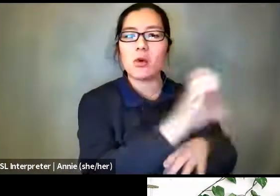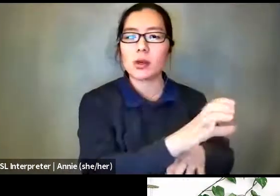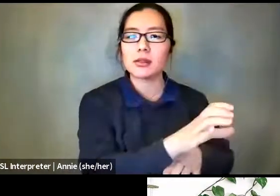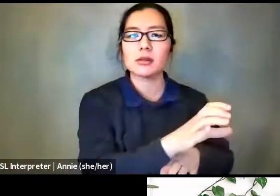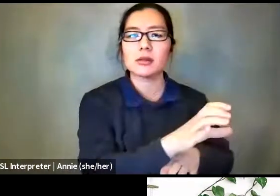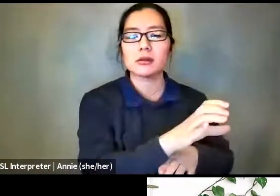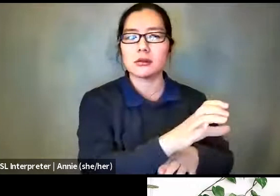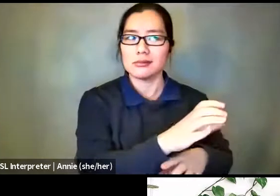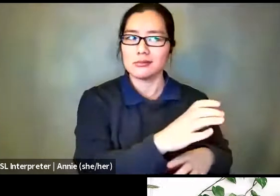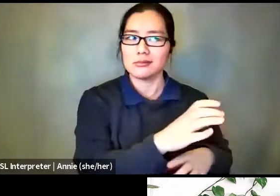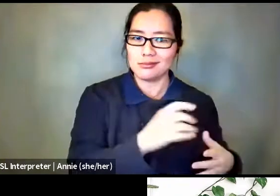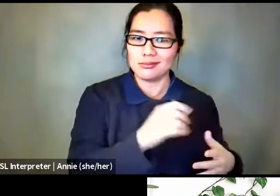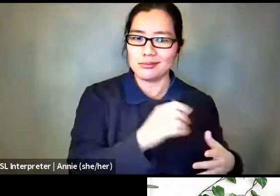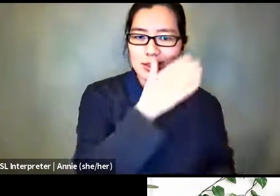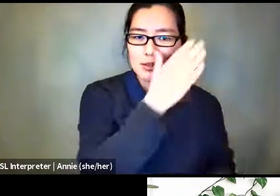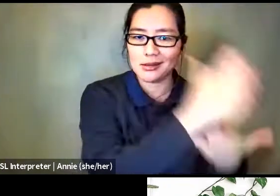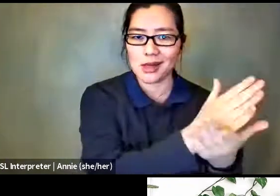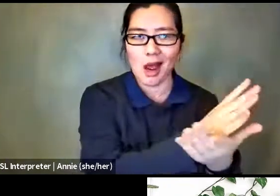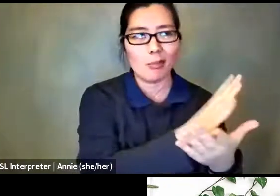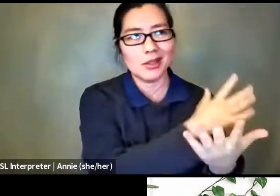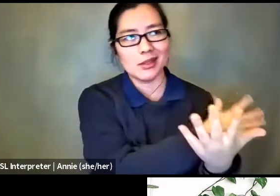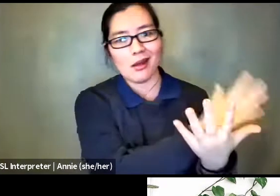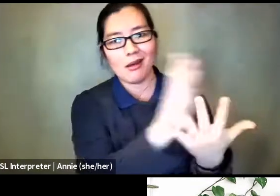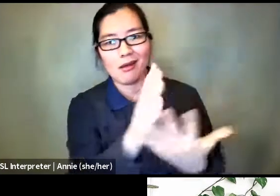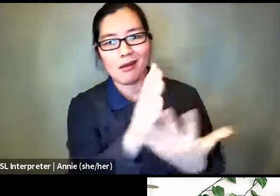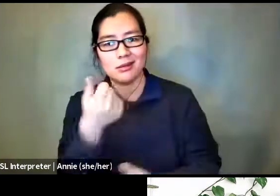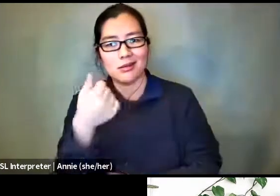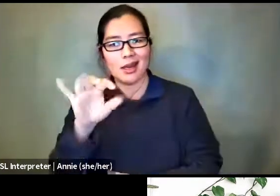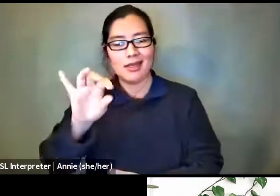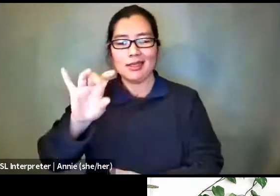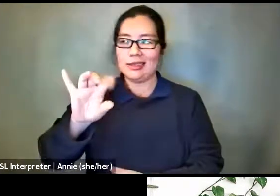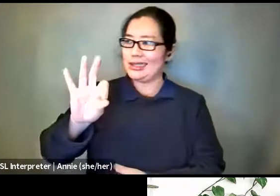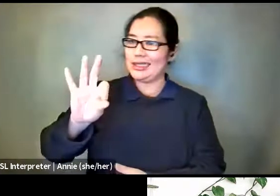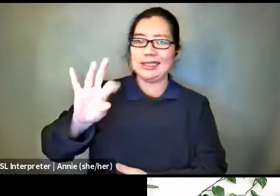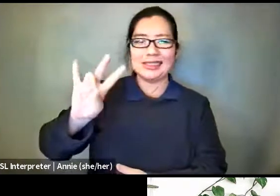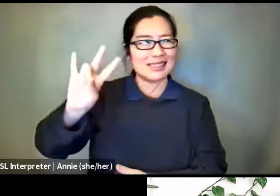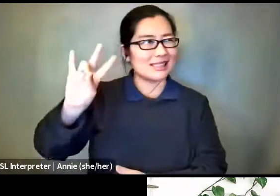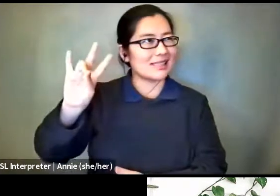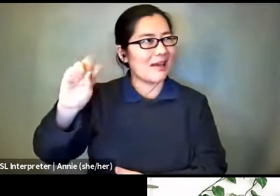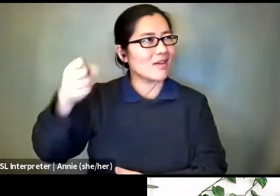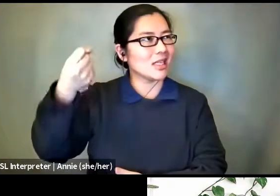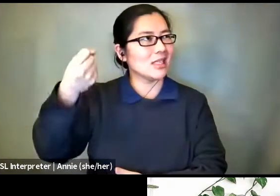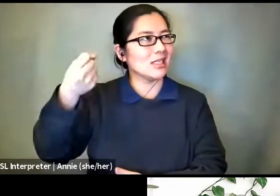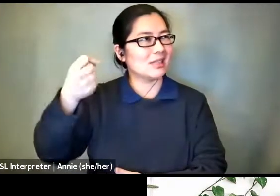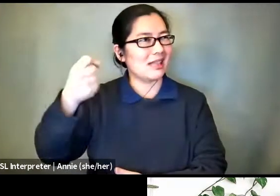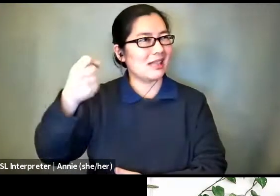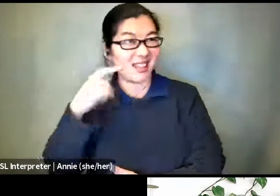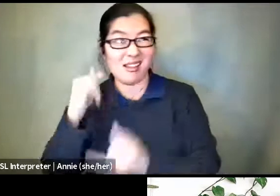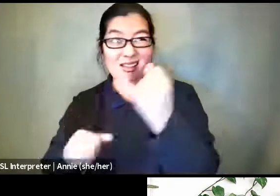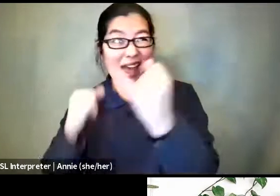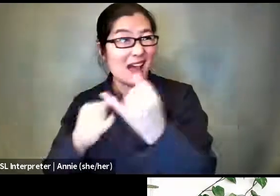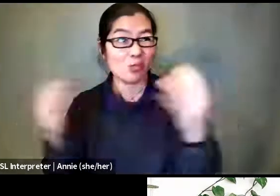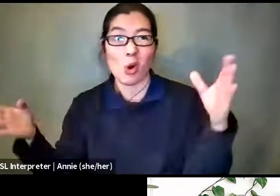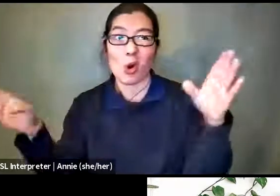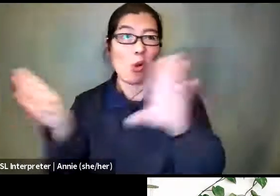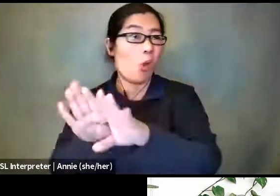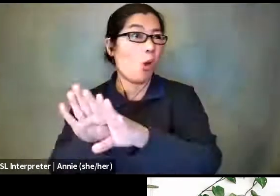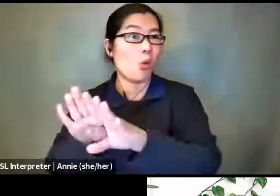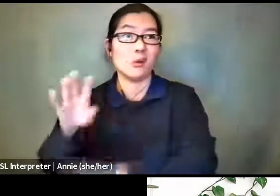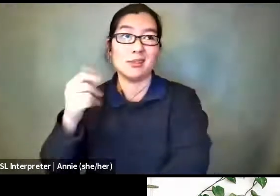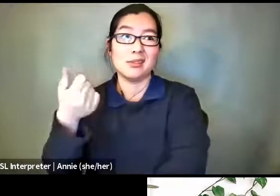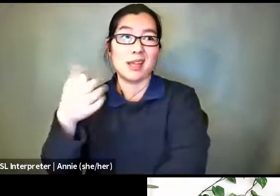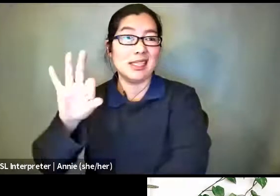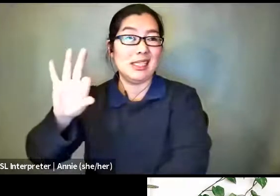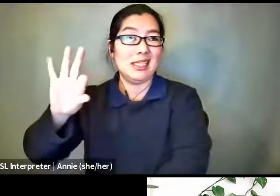didn't stop until 70s, and then I think the last one stopped in the 90s, if I'm not mistaken. So this